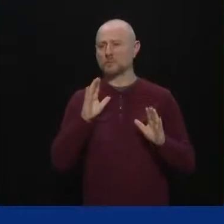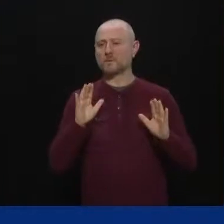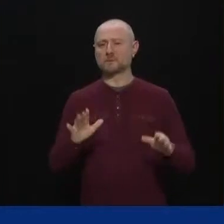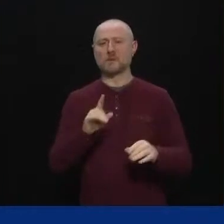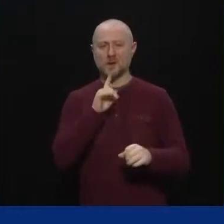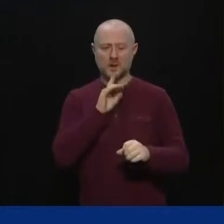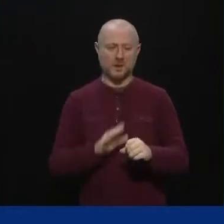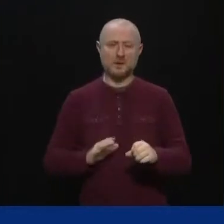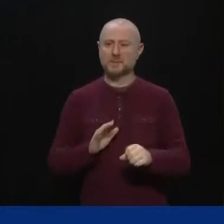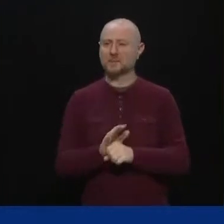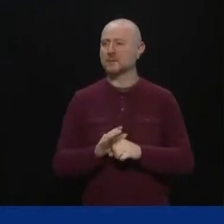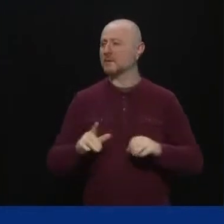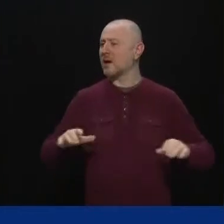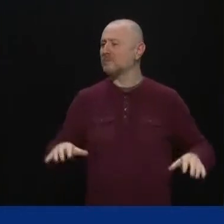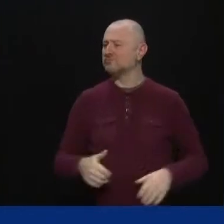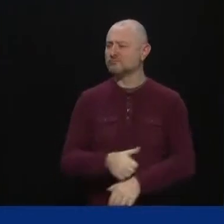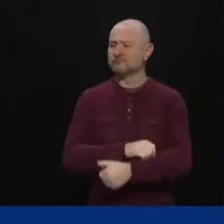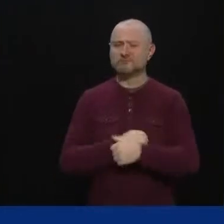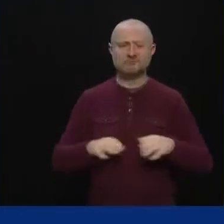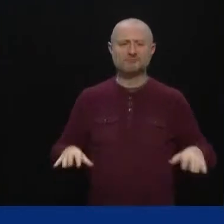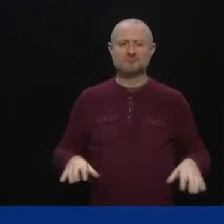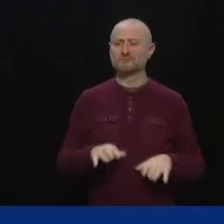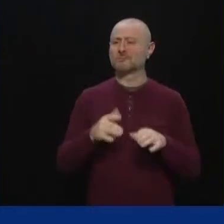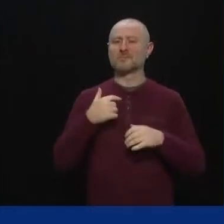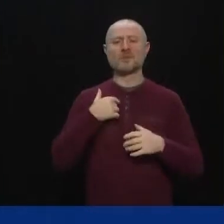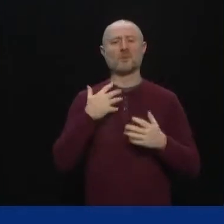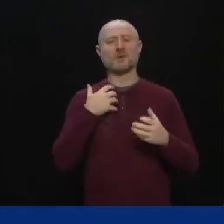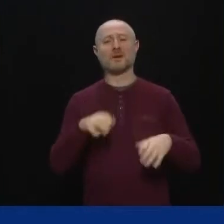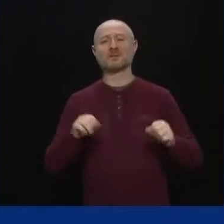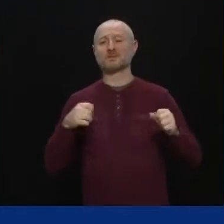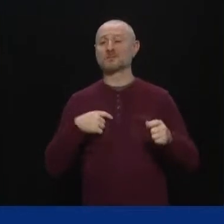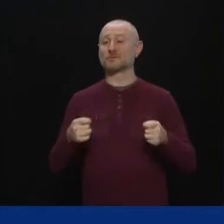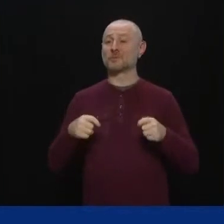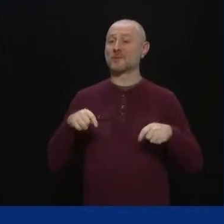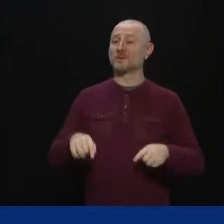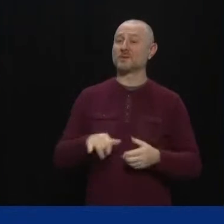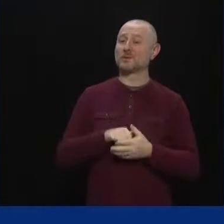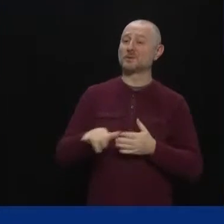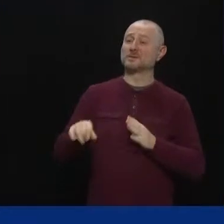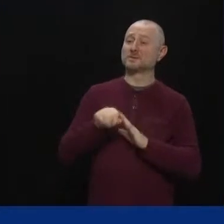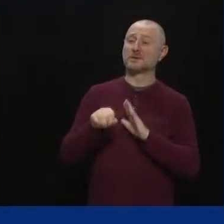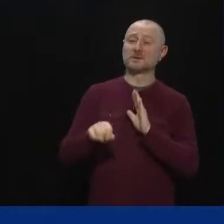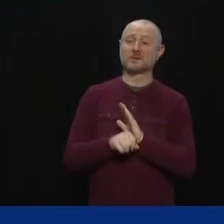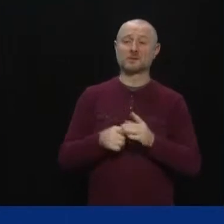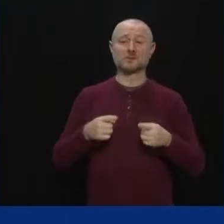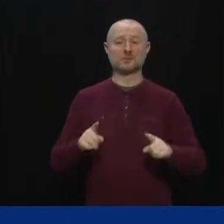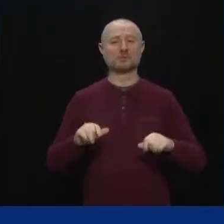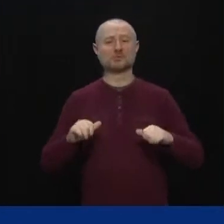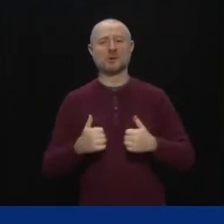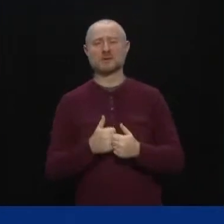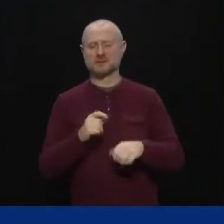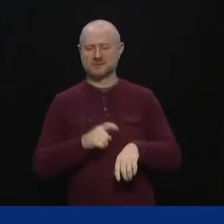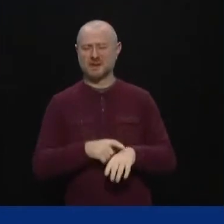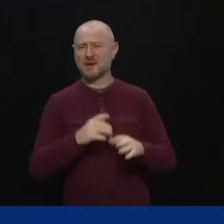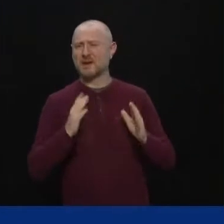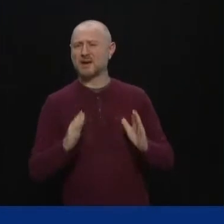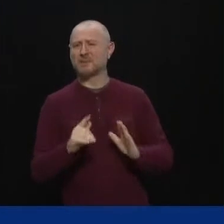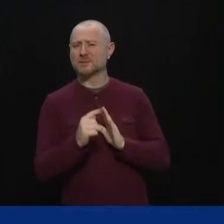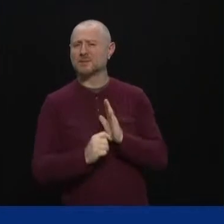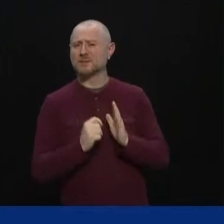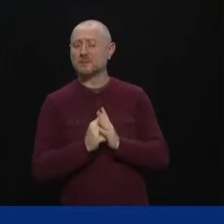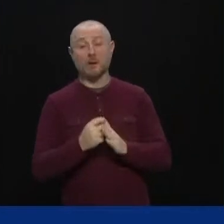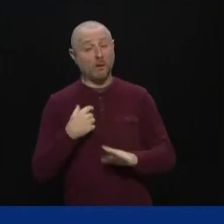vision as she takes the reins of the state of New York in these very challenging times, but with great,